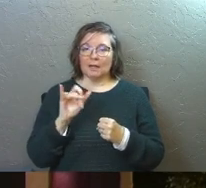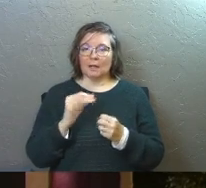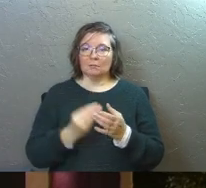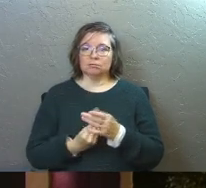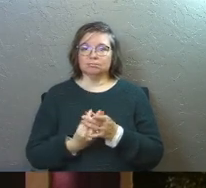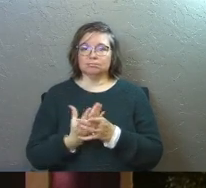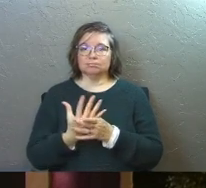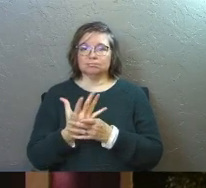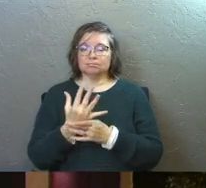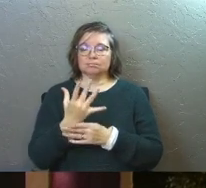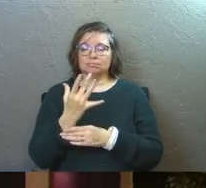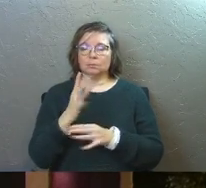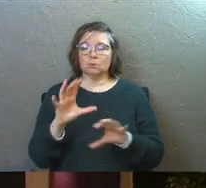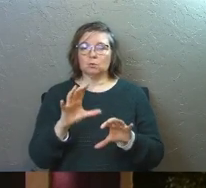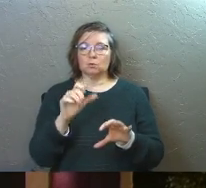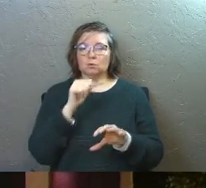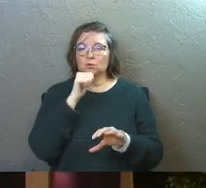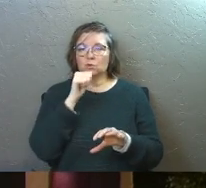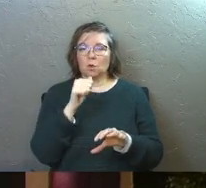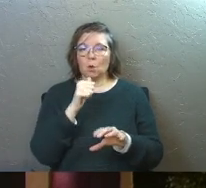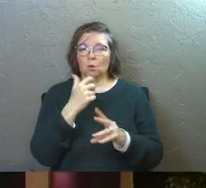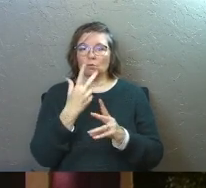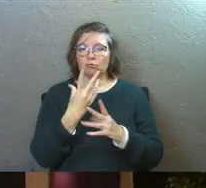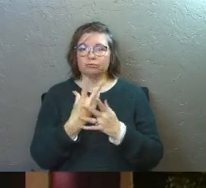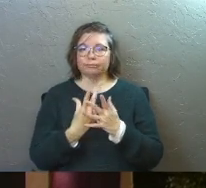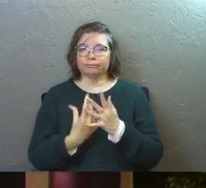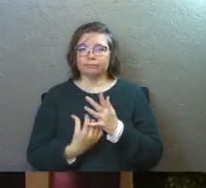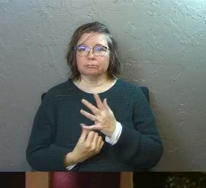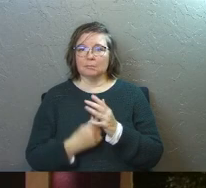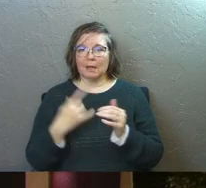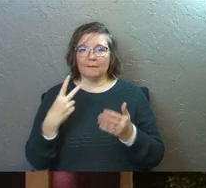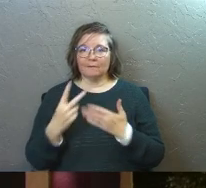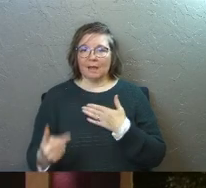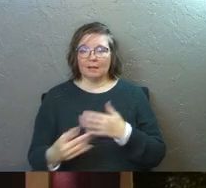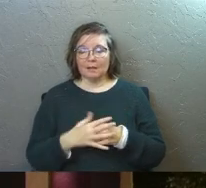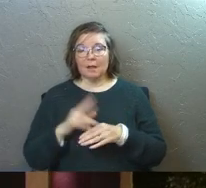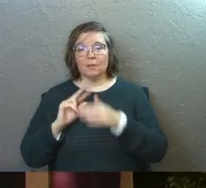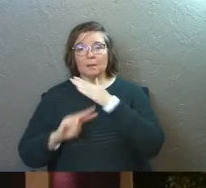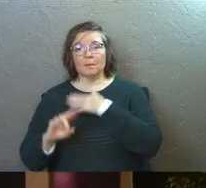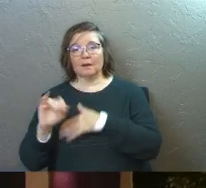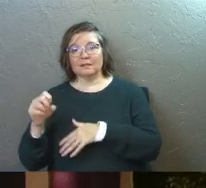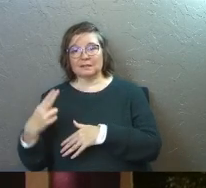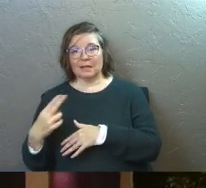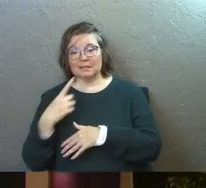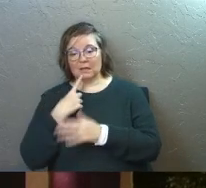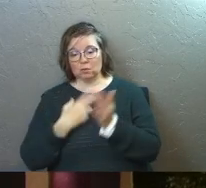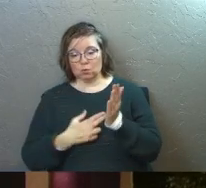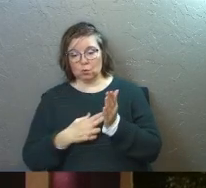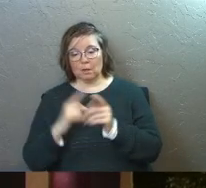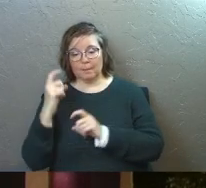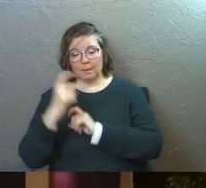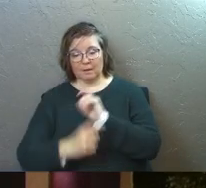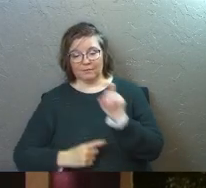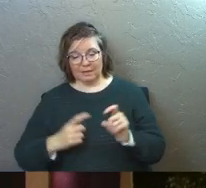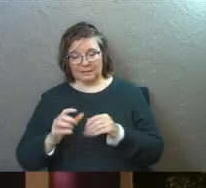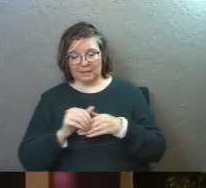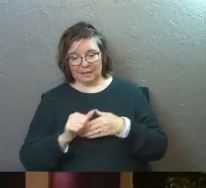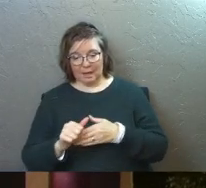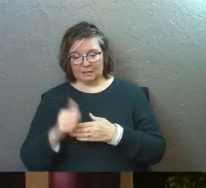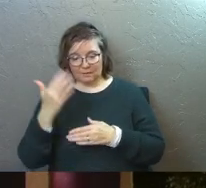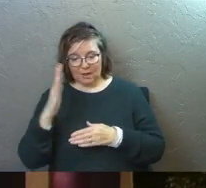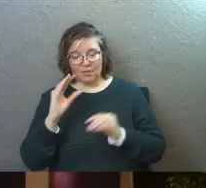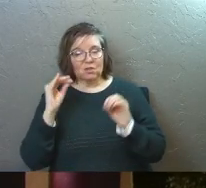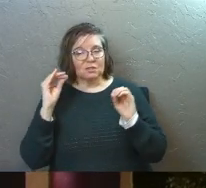water whose waters do not fail. The prophet Isaiah in the Old Testament tells the truth about the provision and guidance of